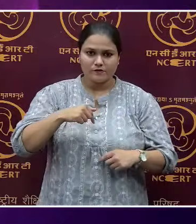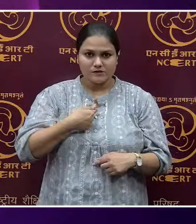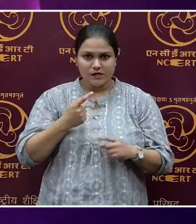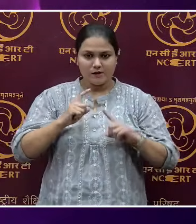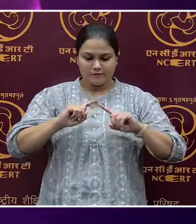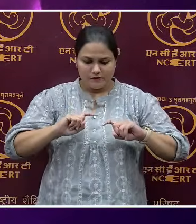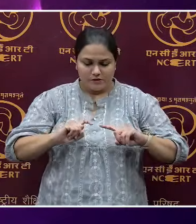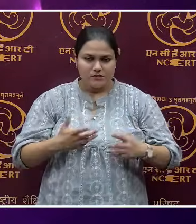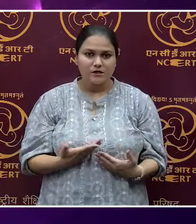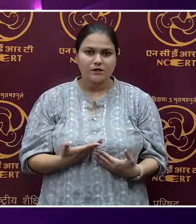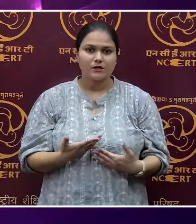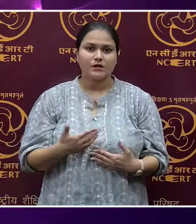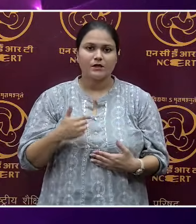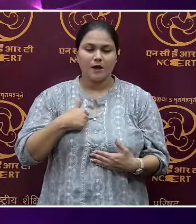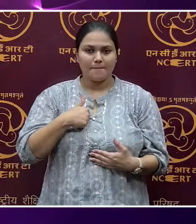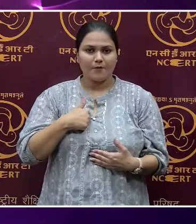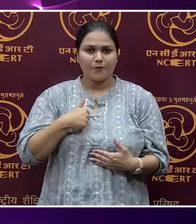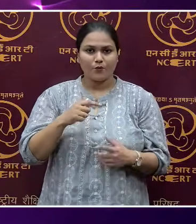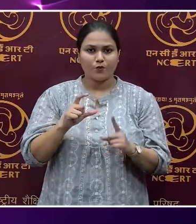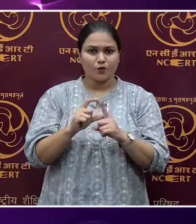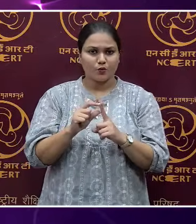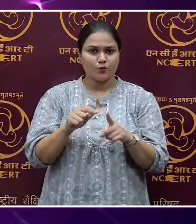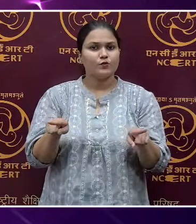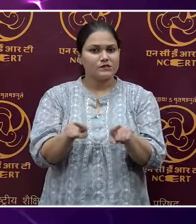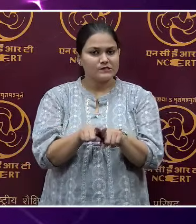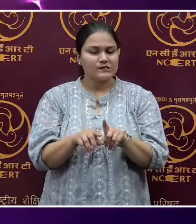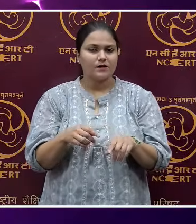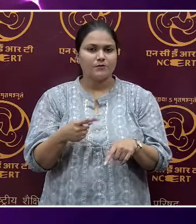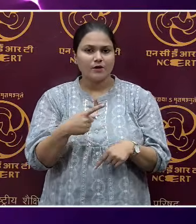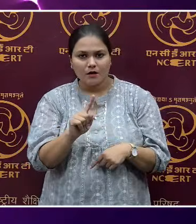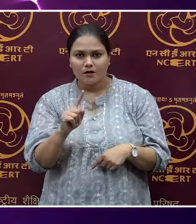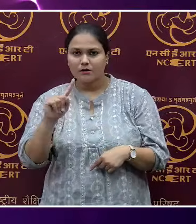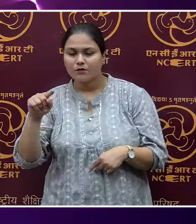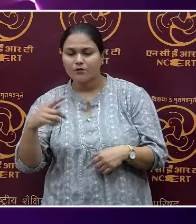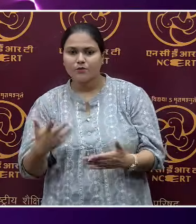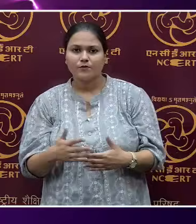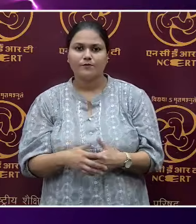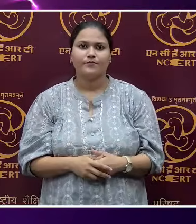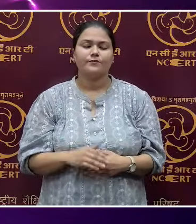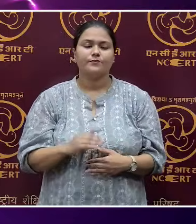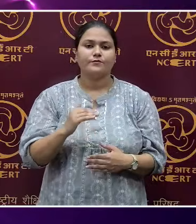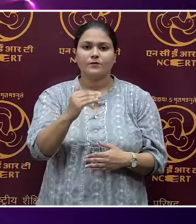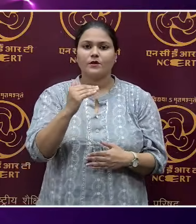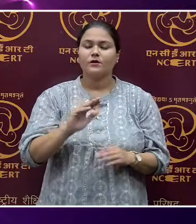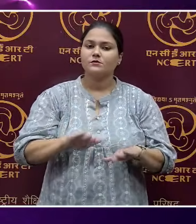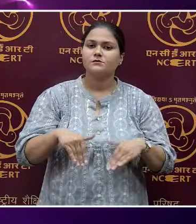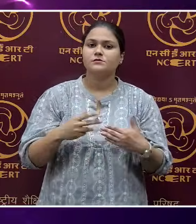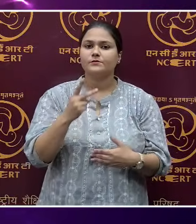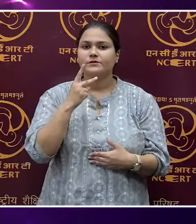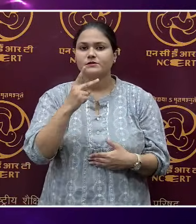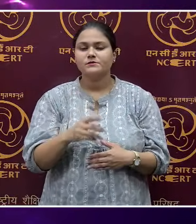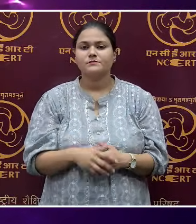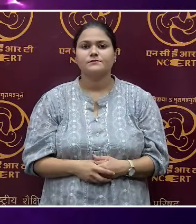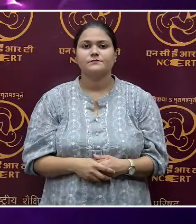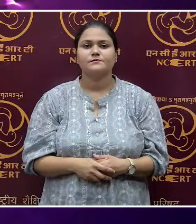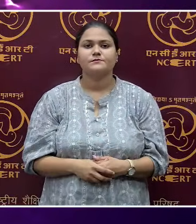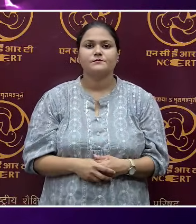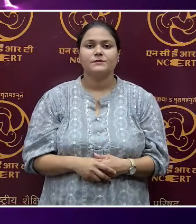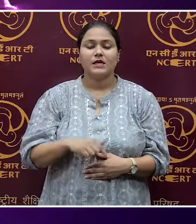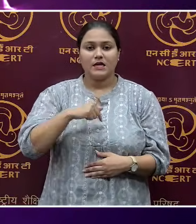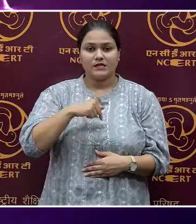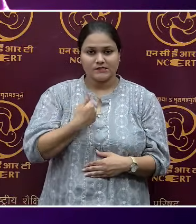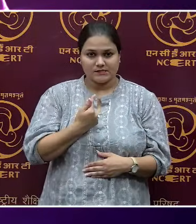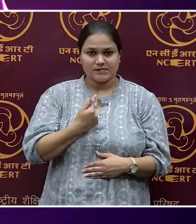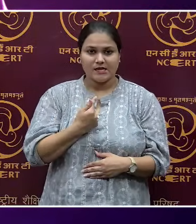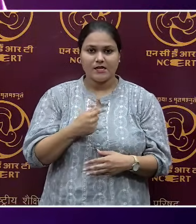a self-assessment part also in virtual labs. Yes. So after simulation, you can see there is an option of self-evaluation is